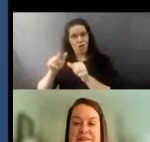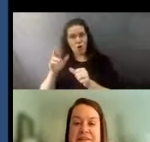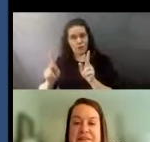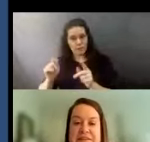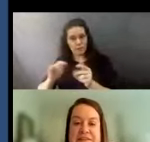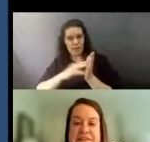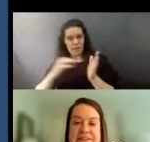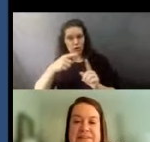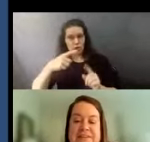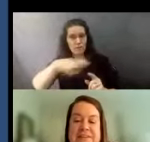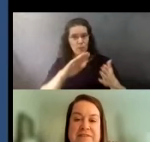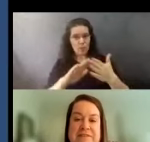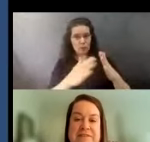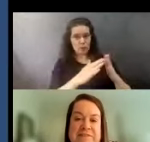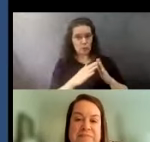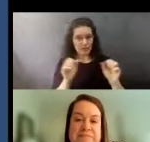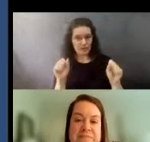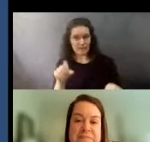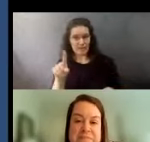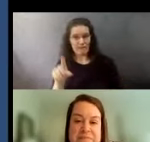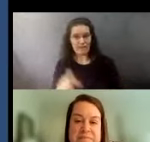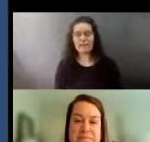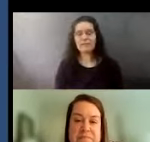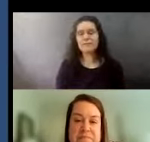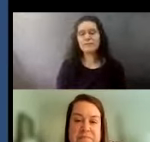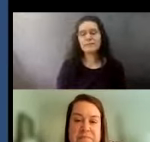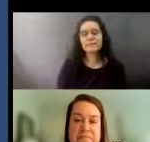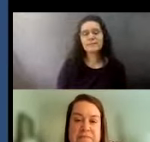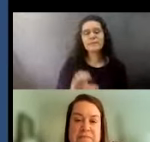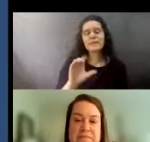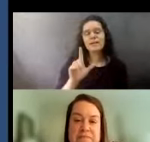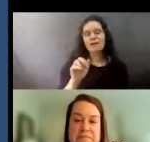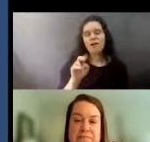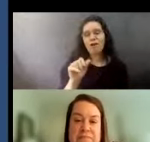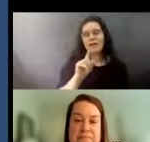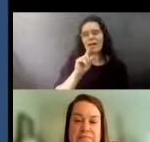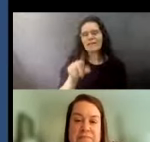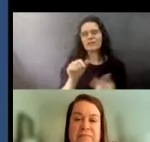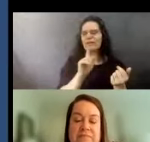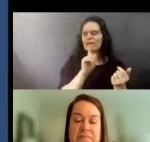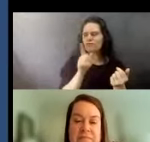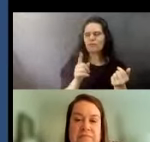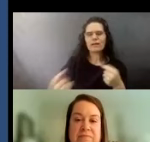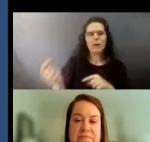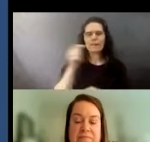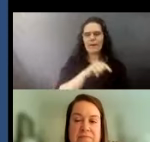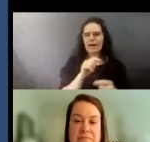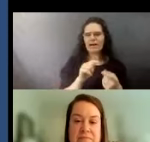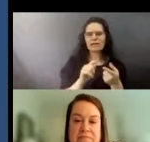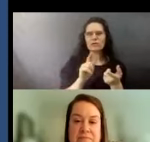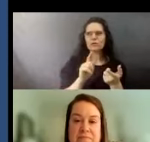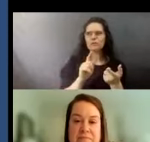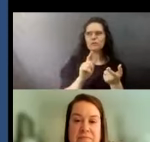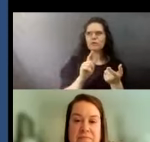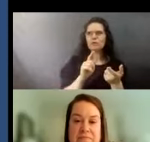Well, this is Claudia. I think that part of it is really going back to basics, going back to